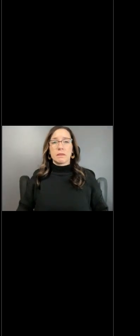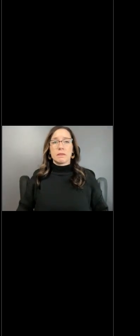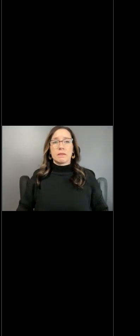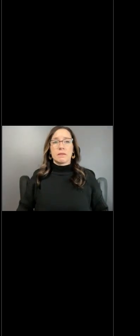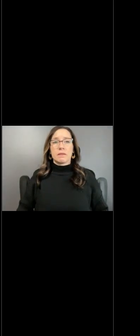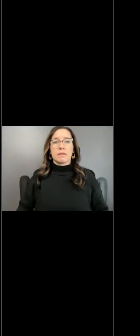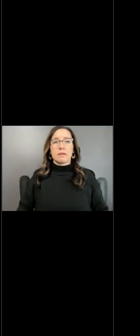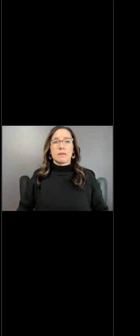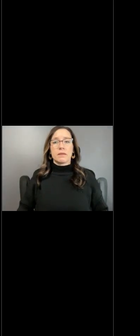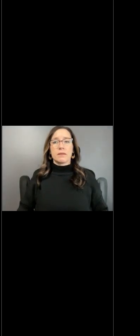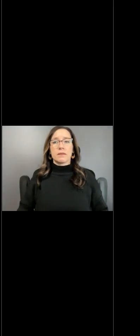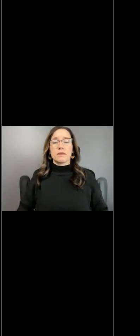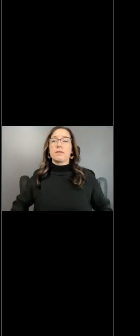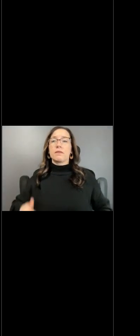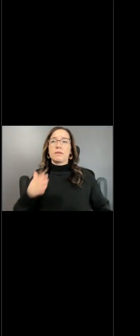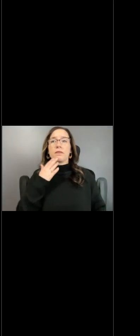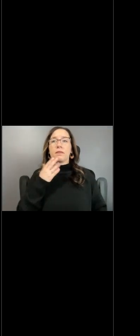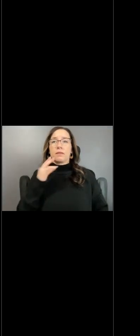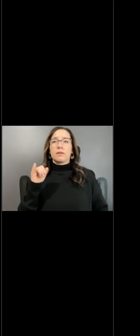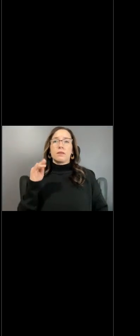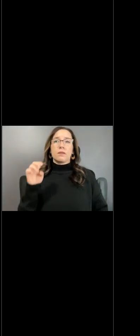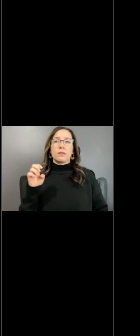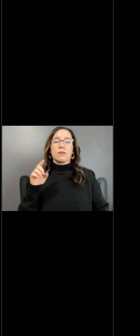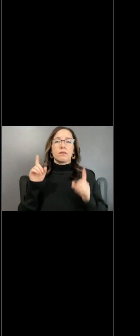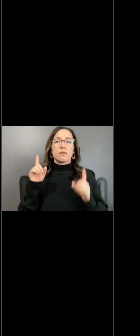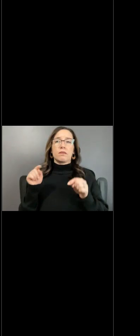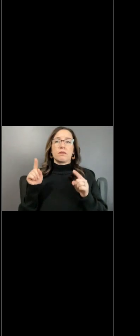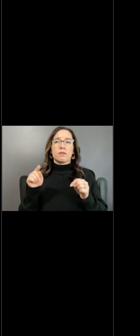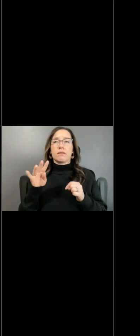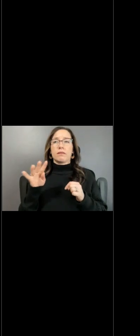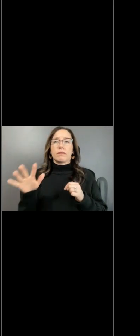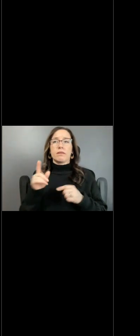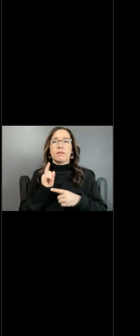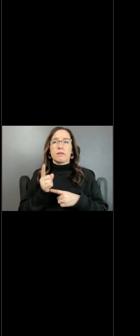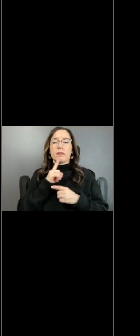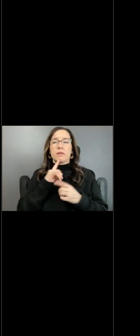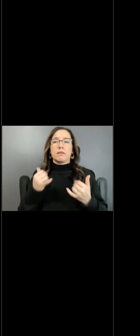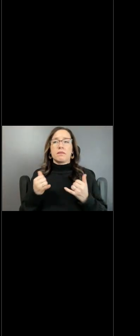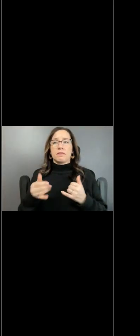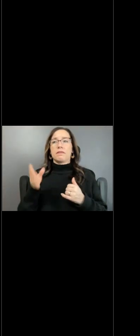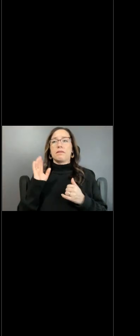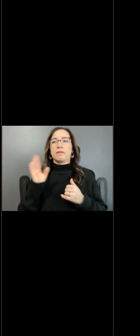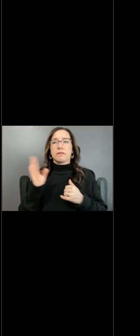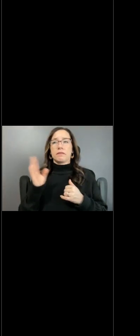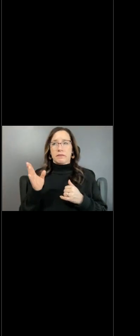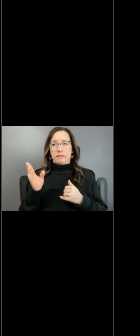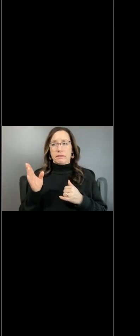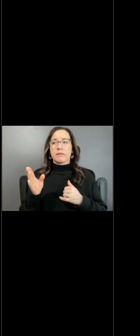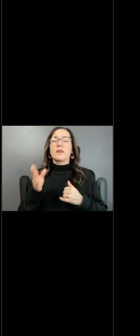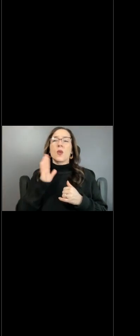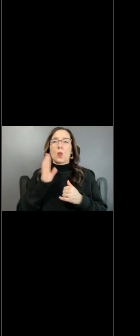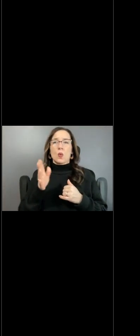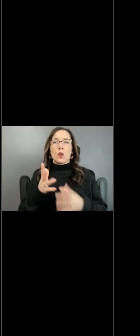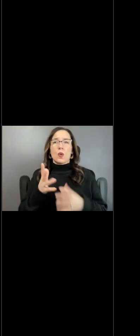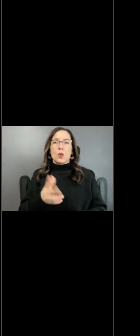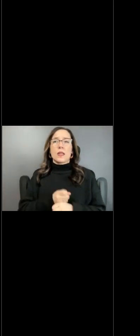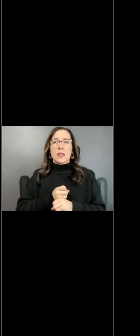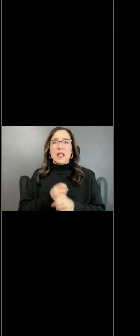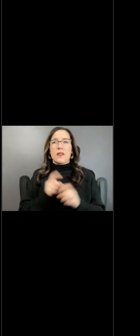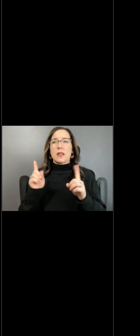Joe. For attending at least 45 minutes of today's presentation, you will receive an